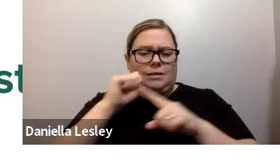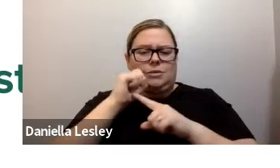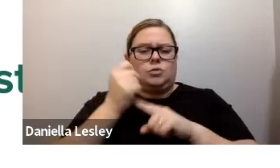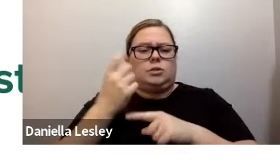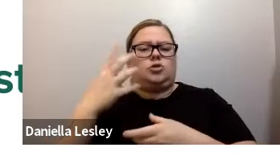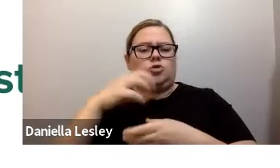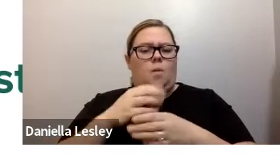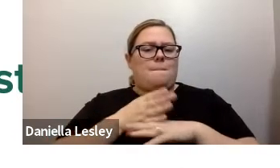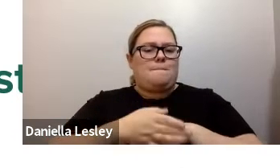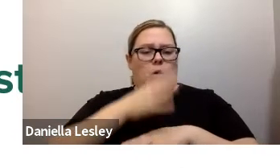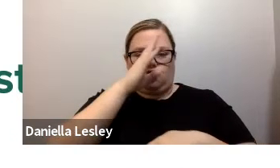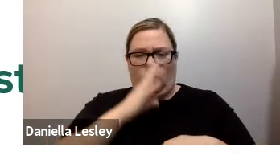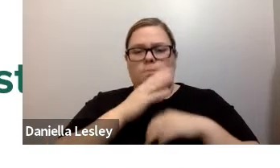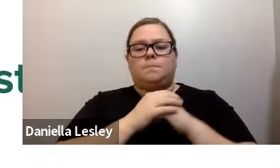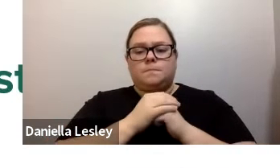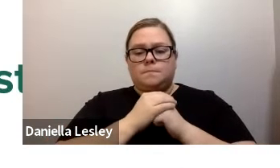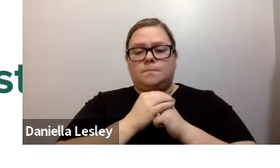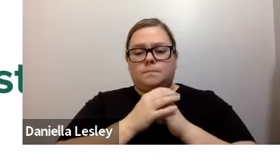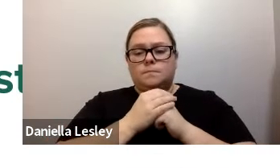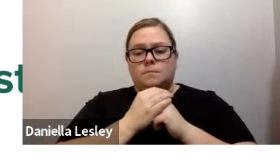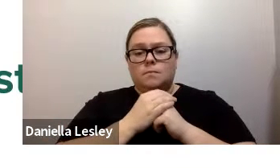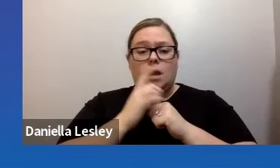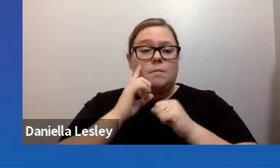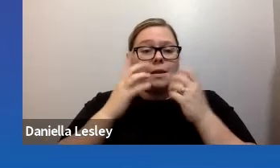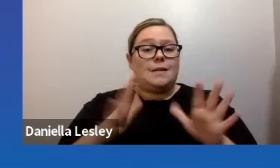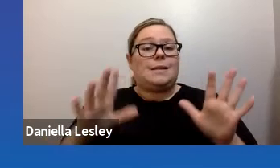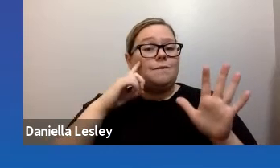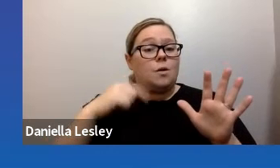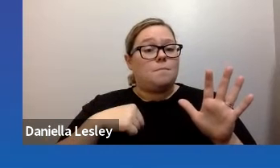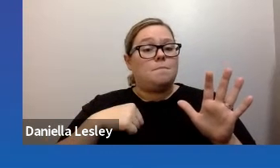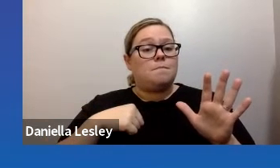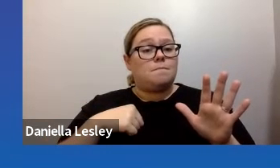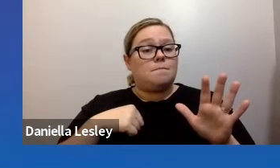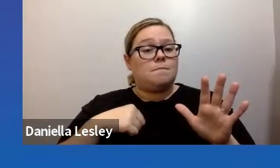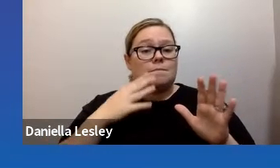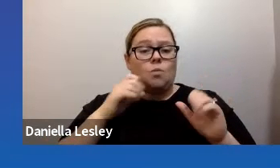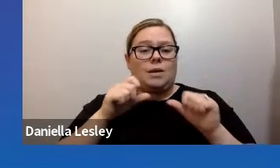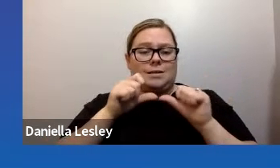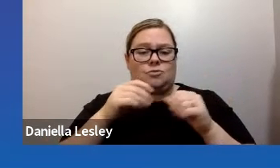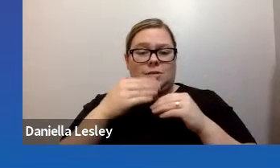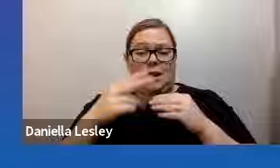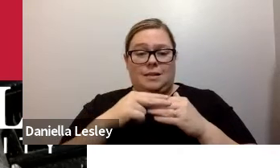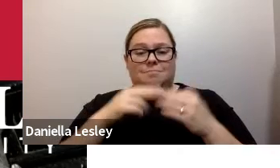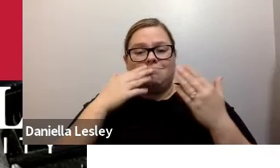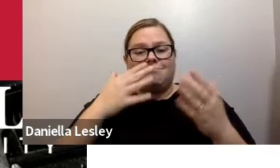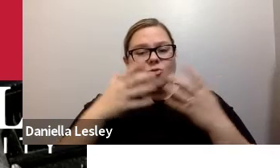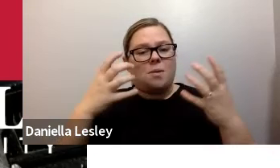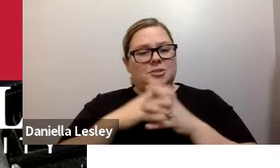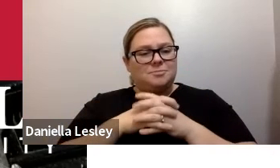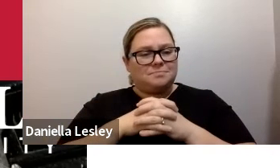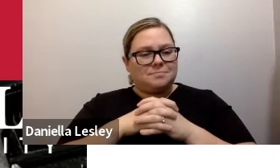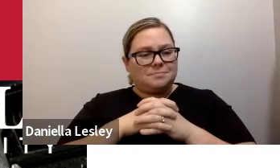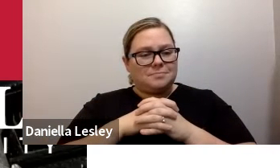including post-stroke. And I believe that's it for me. Thank you. Continue to the next slide. Thank you very much.